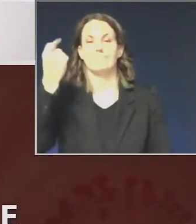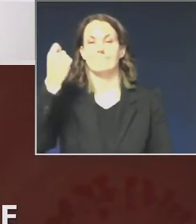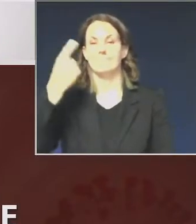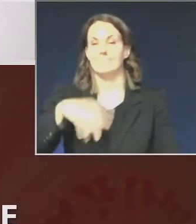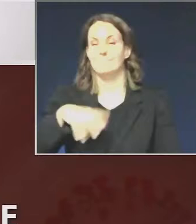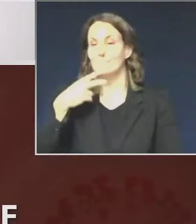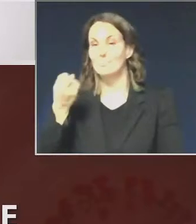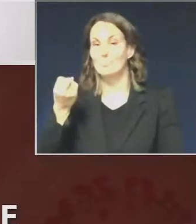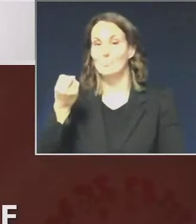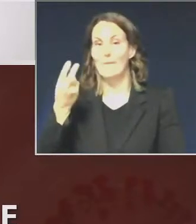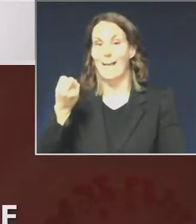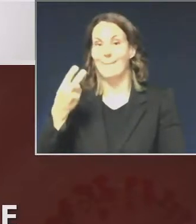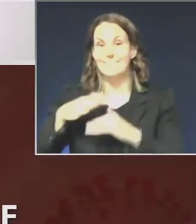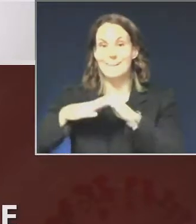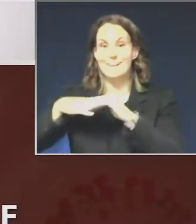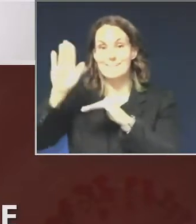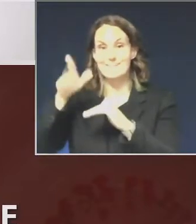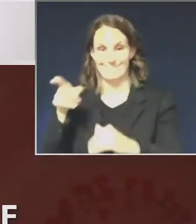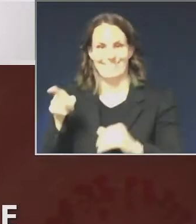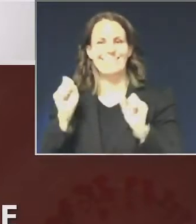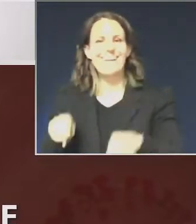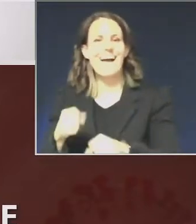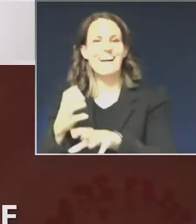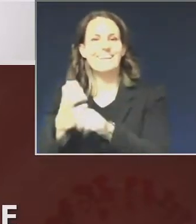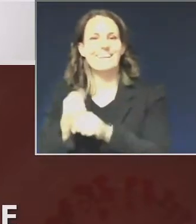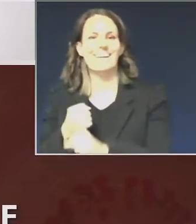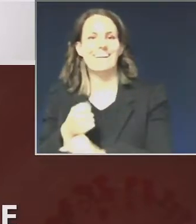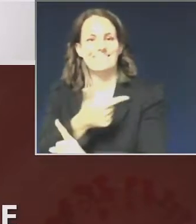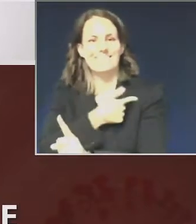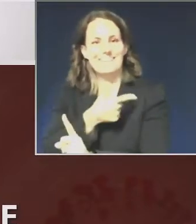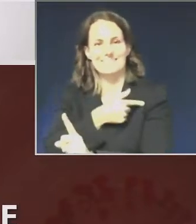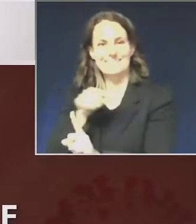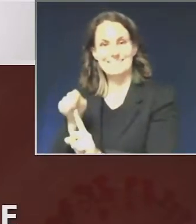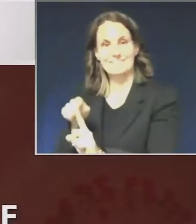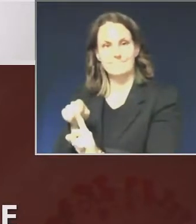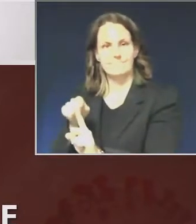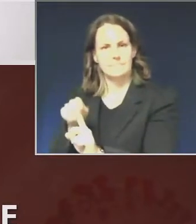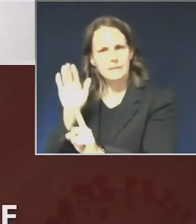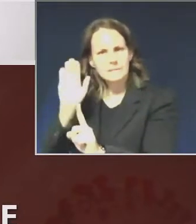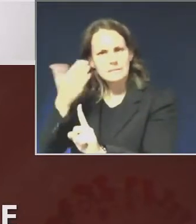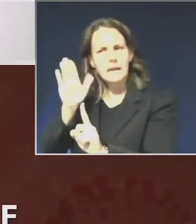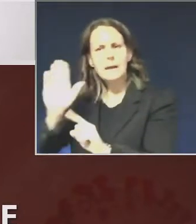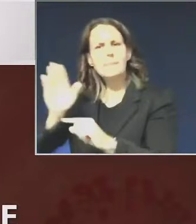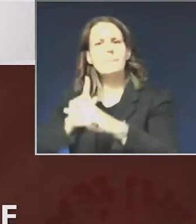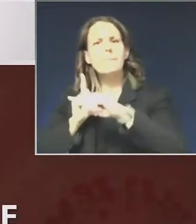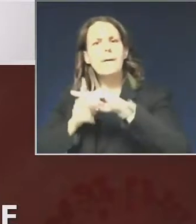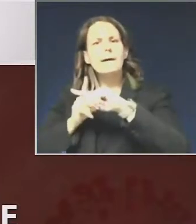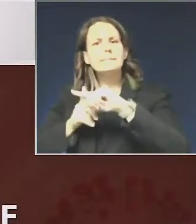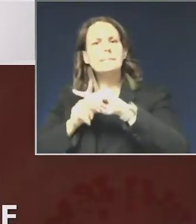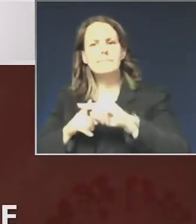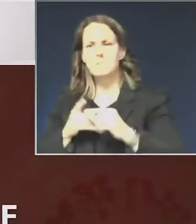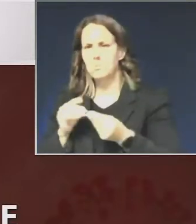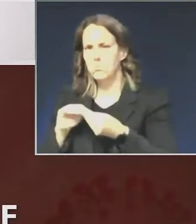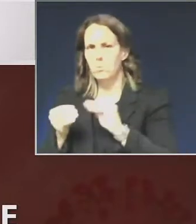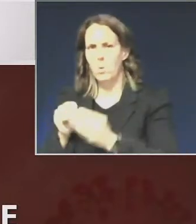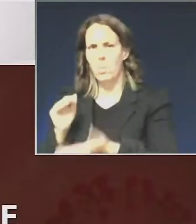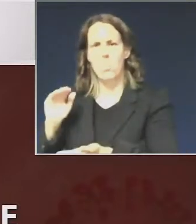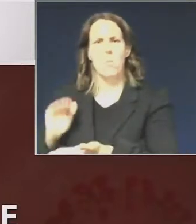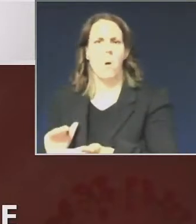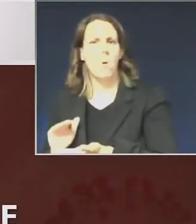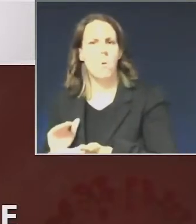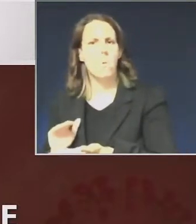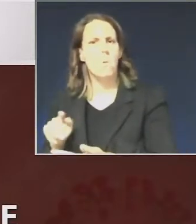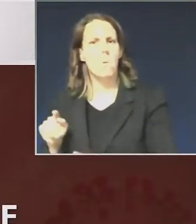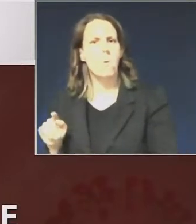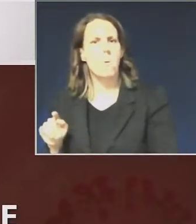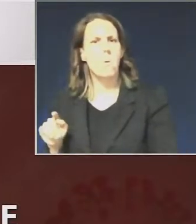worried, the misinformation, the politicization of COVID has definitely sort of fanned the flames of anti-vaccine sentiment. And I was wondering if you have